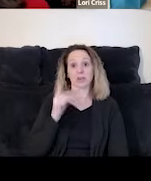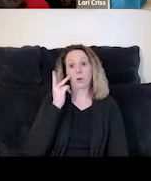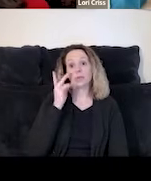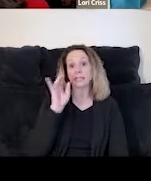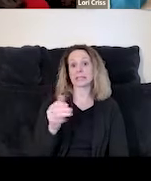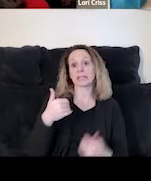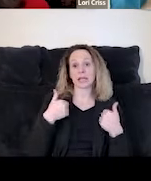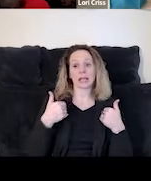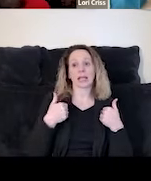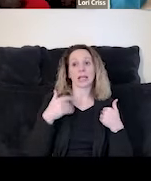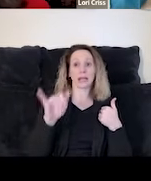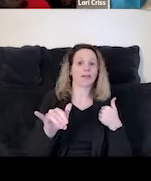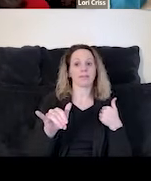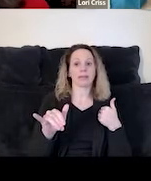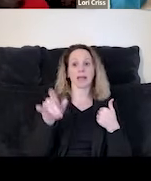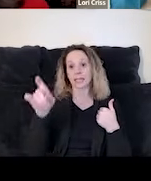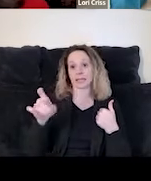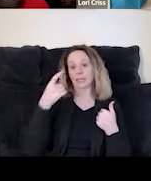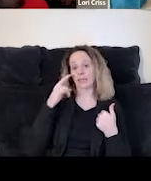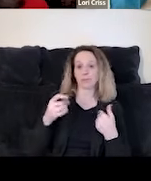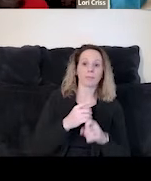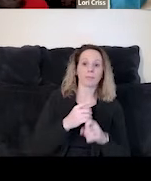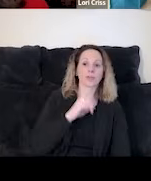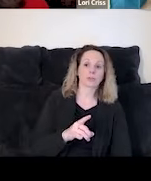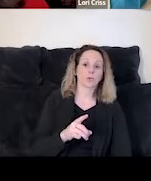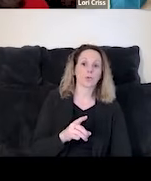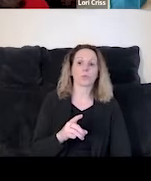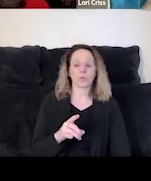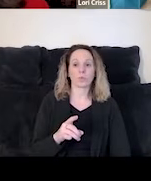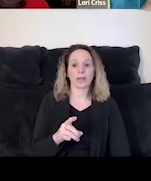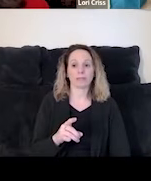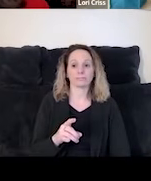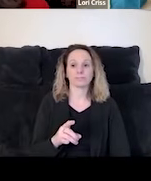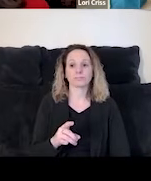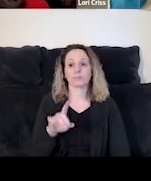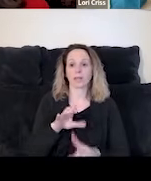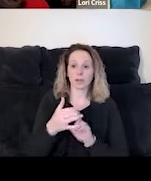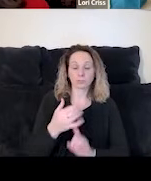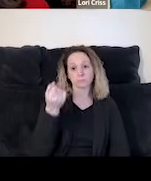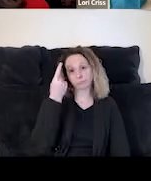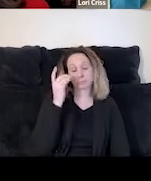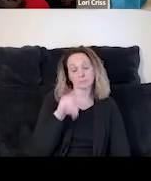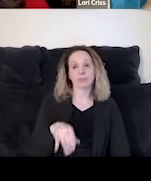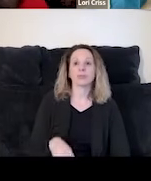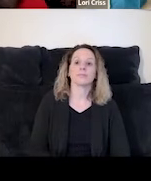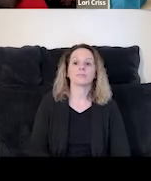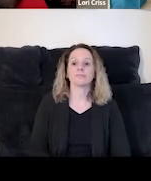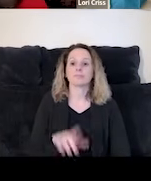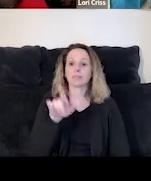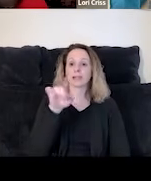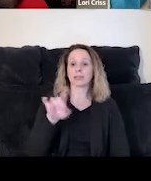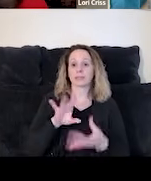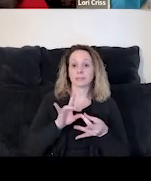have a real need to make sure that we are being culturally competent, as Liz mentioned